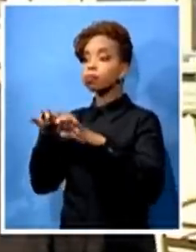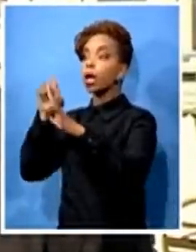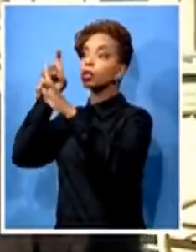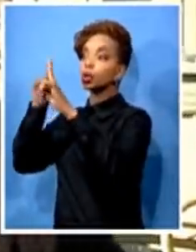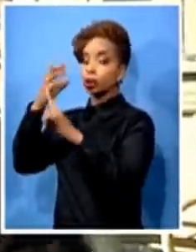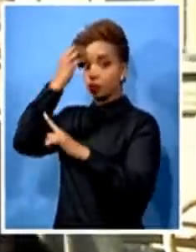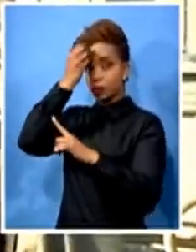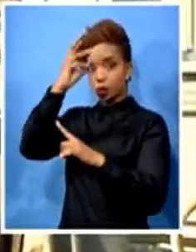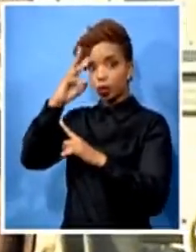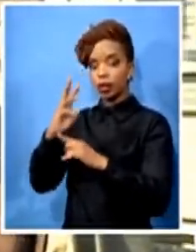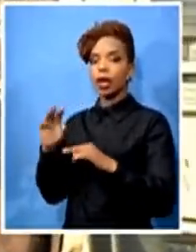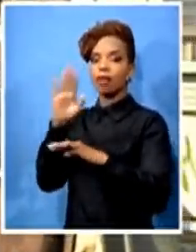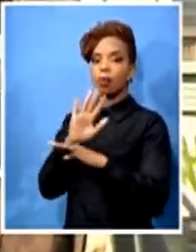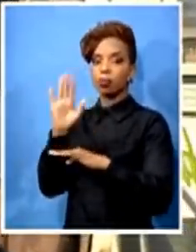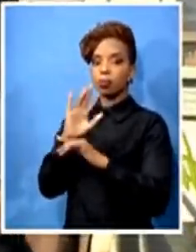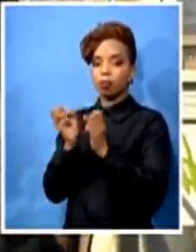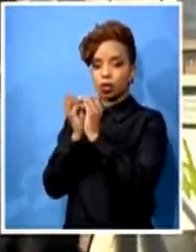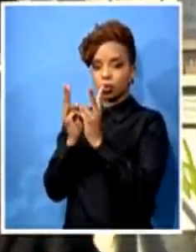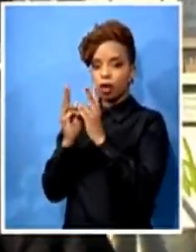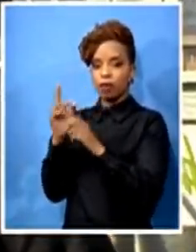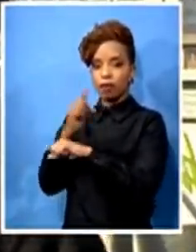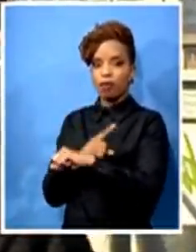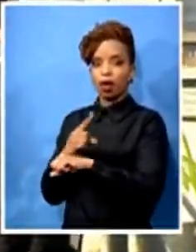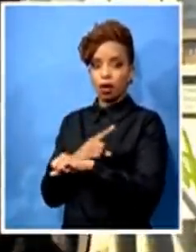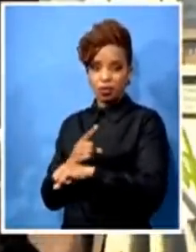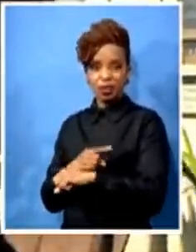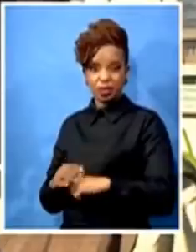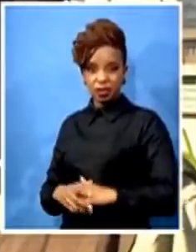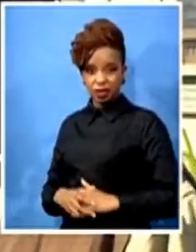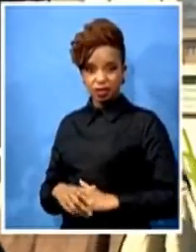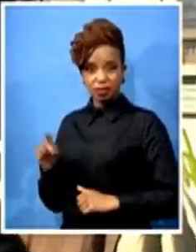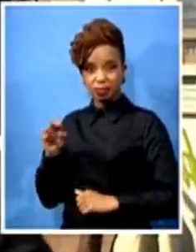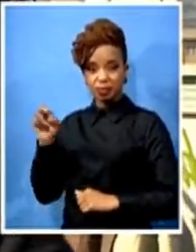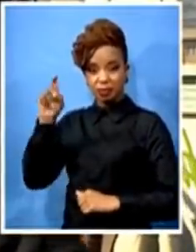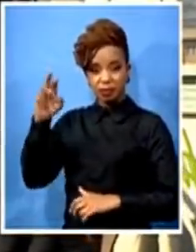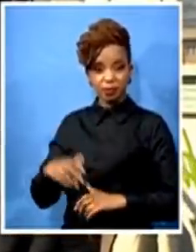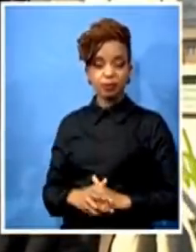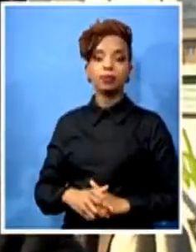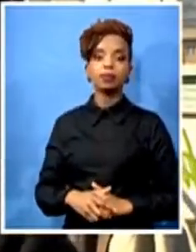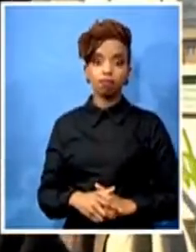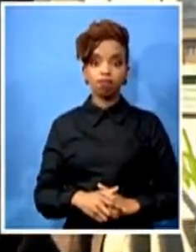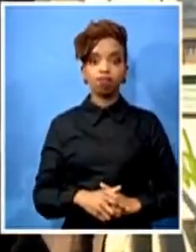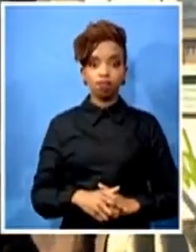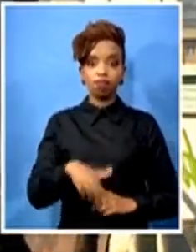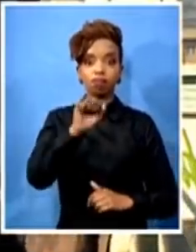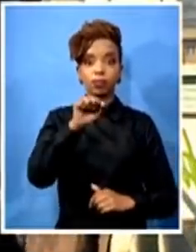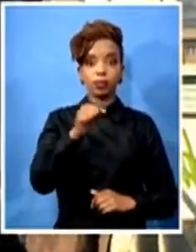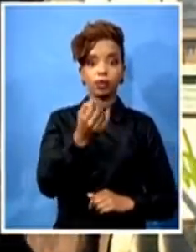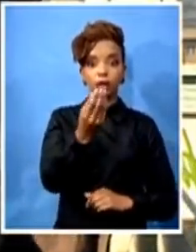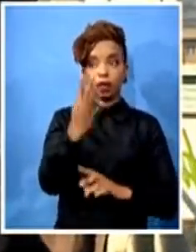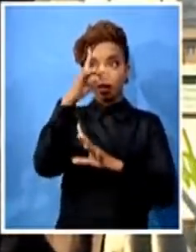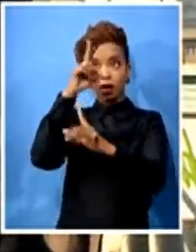that's correct. I think it's worth the determination, it's worth the cause. We are determined to make